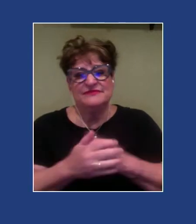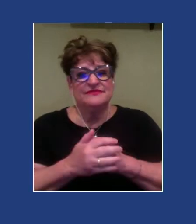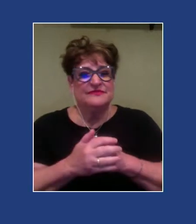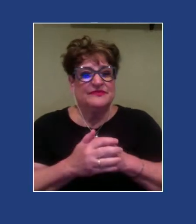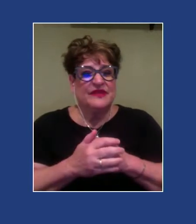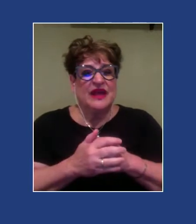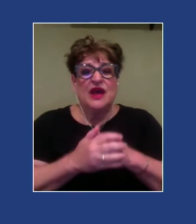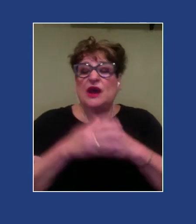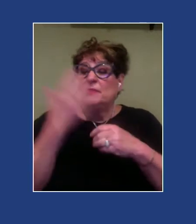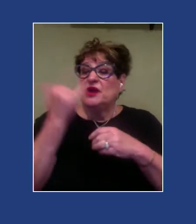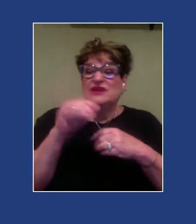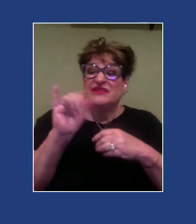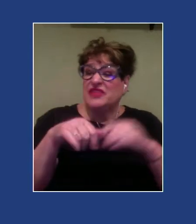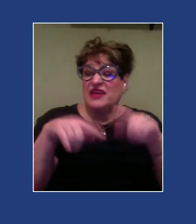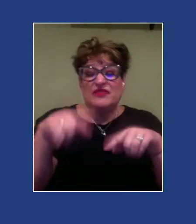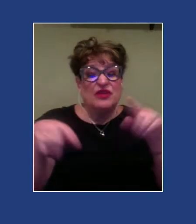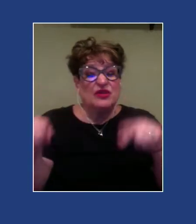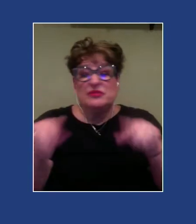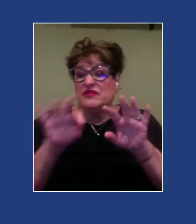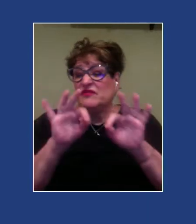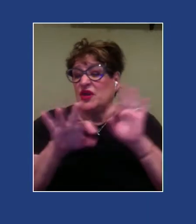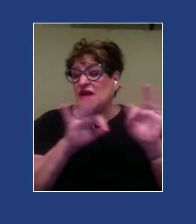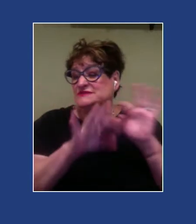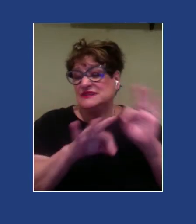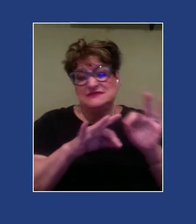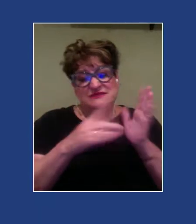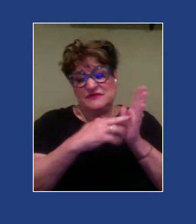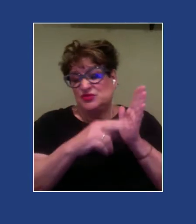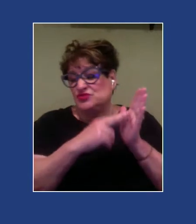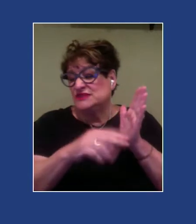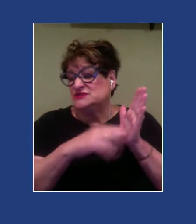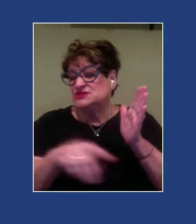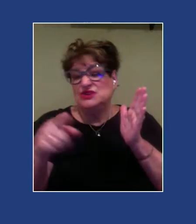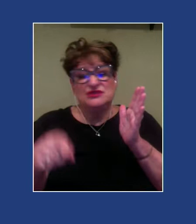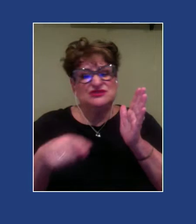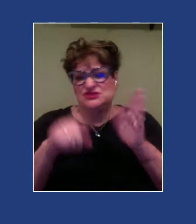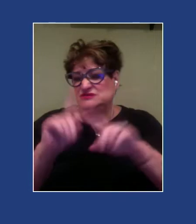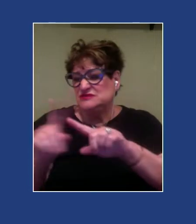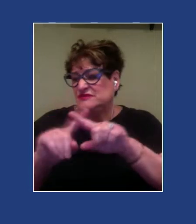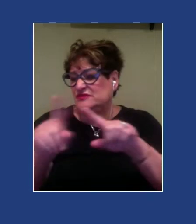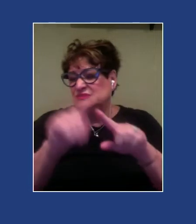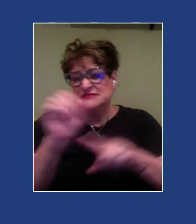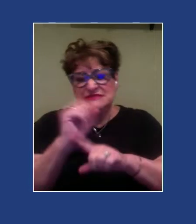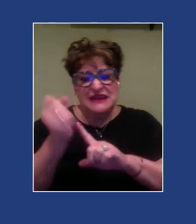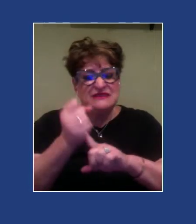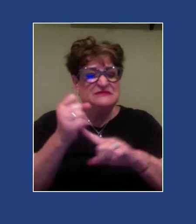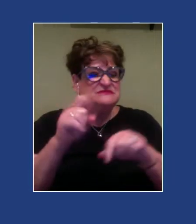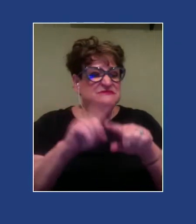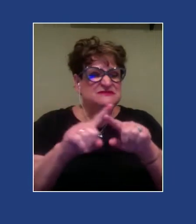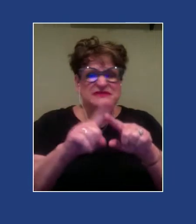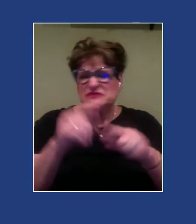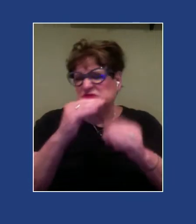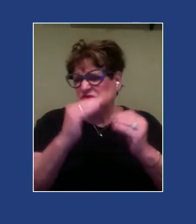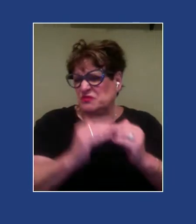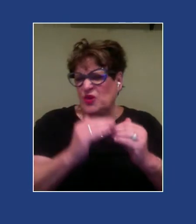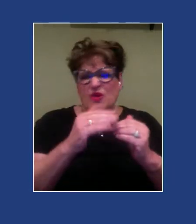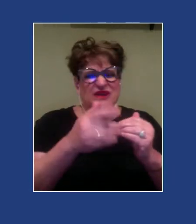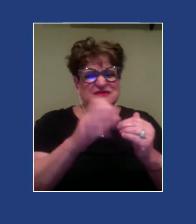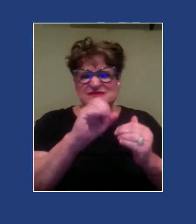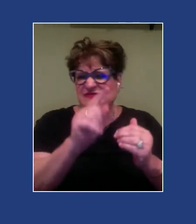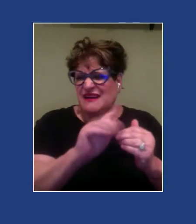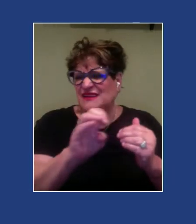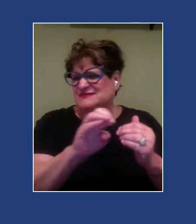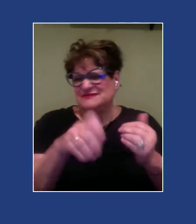So due to this variability in findings, the small sample sizes, diversity of settings in which the studies were conducted, lack of longitudinal data, and